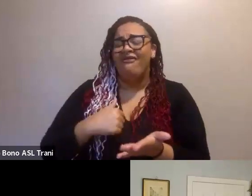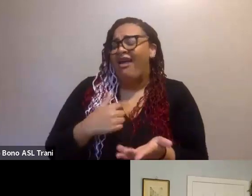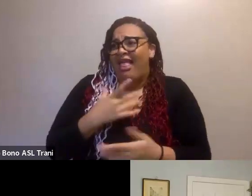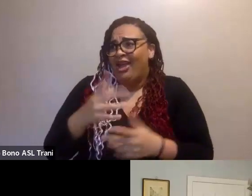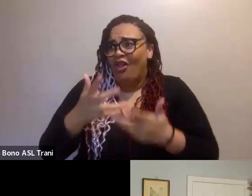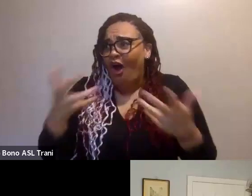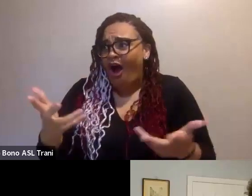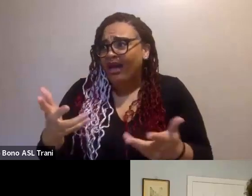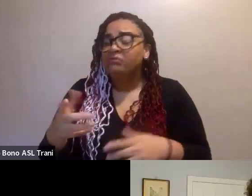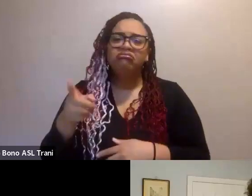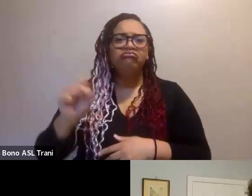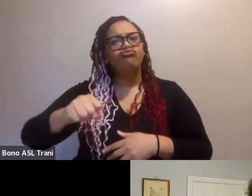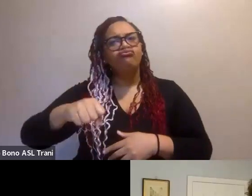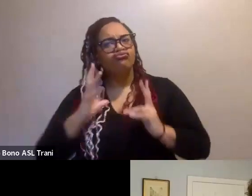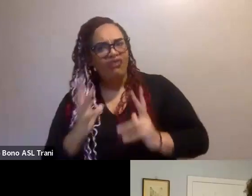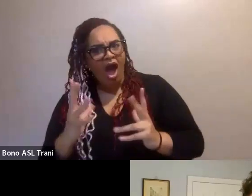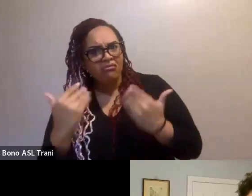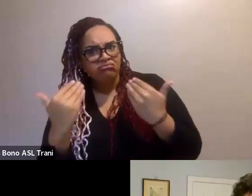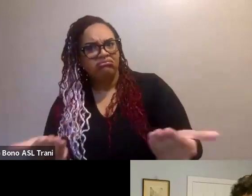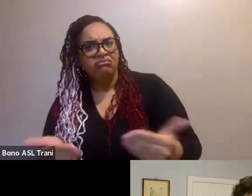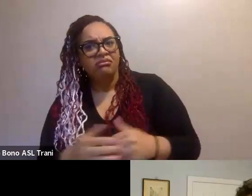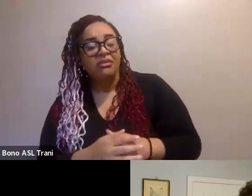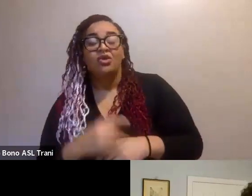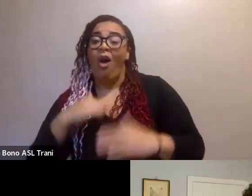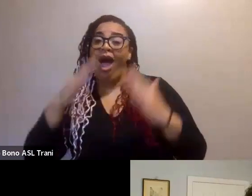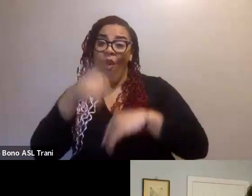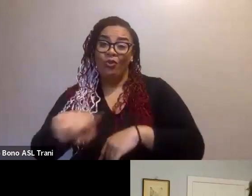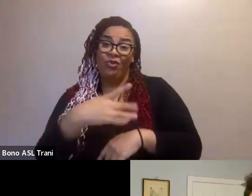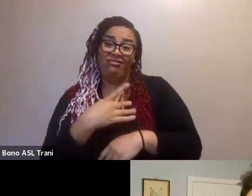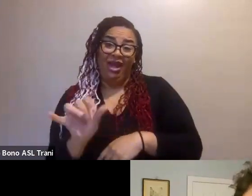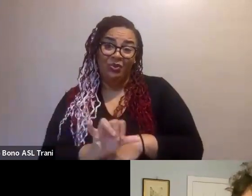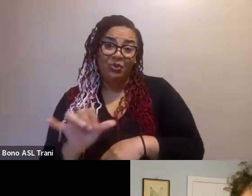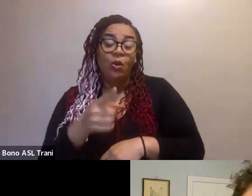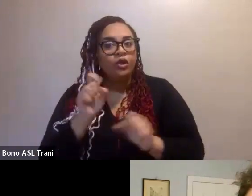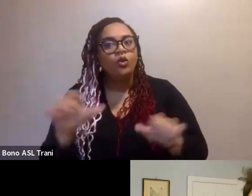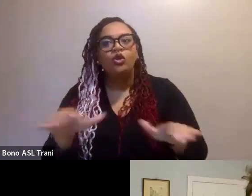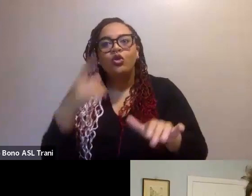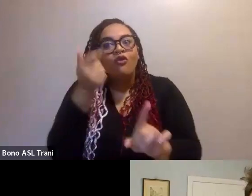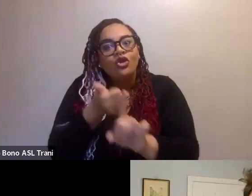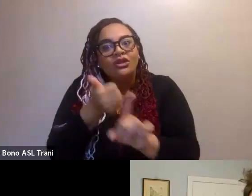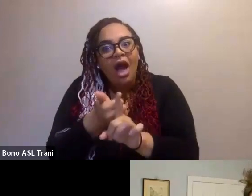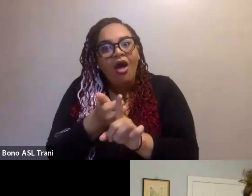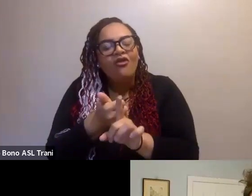it. So I hope you guys like it too. And I mean, even you could just for yourself. I like it. It looks so